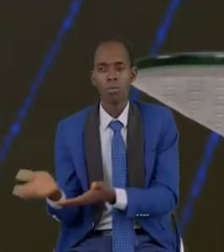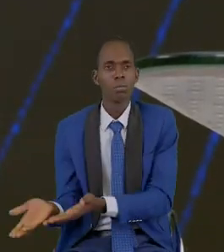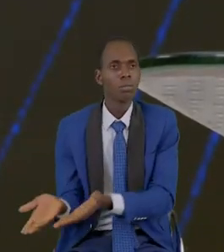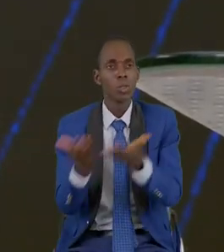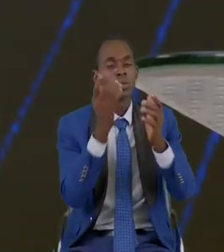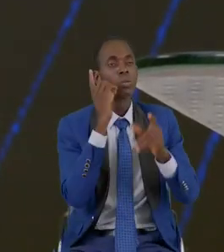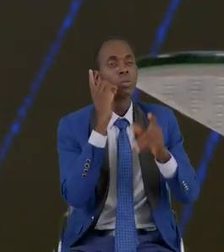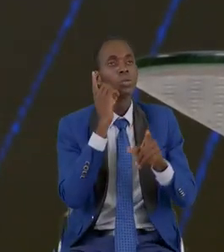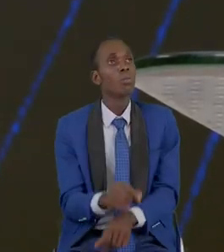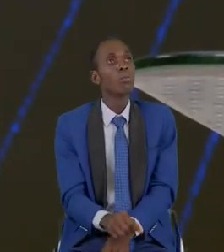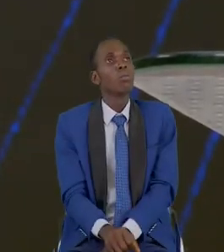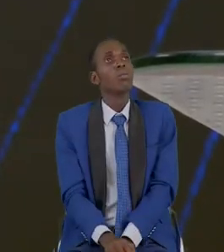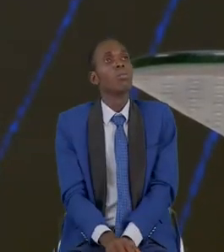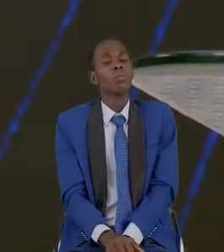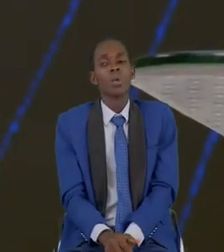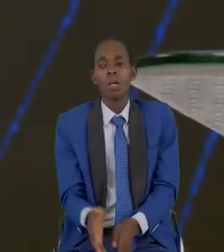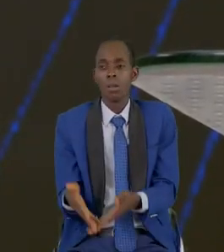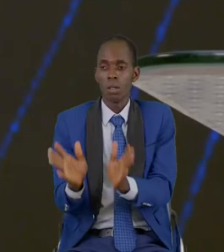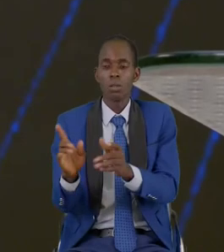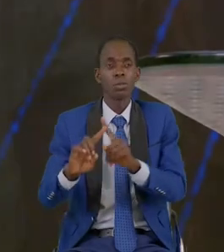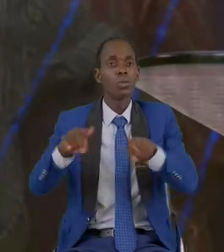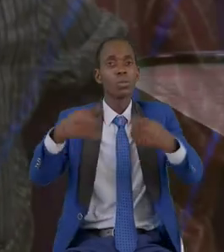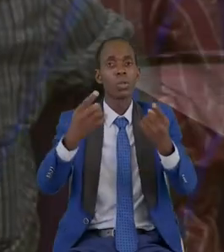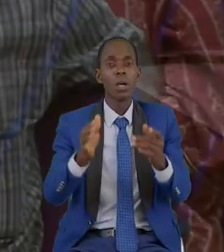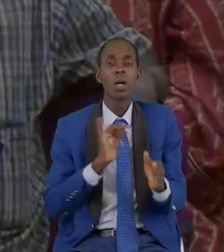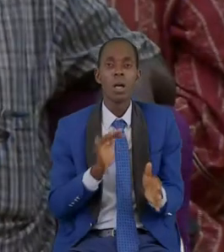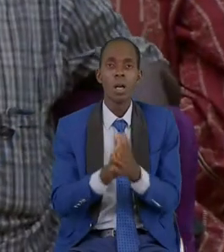that? I'm asking you.